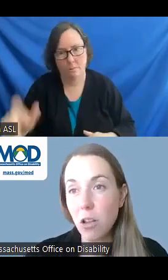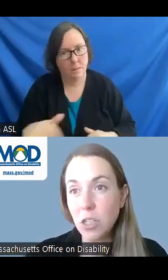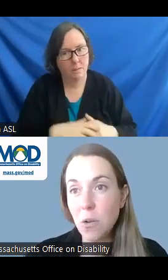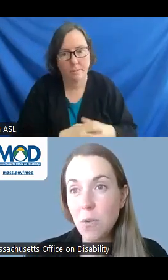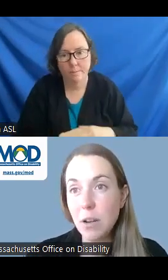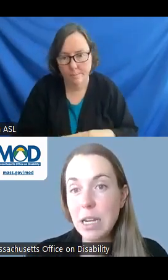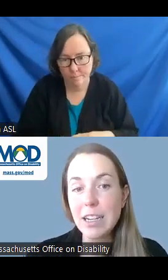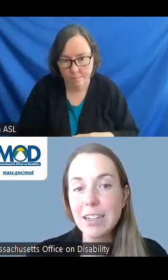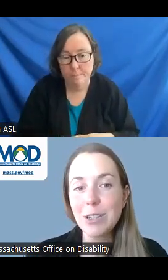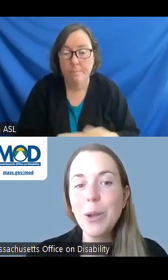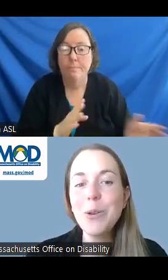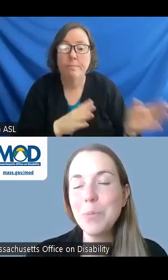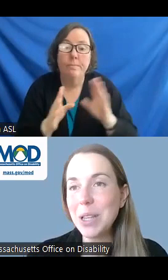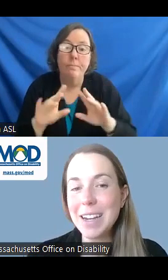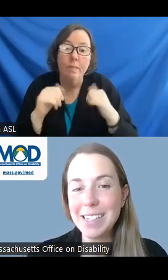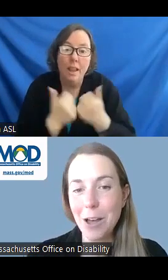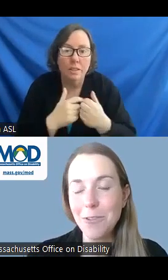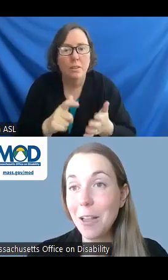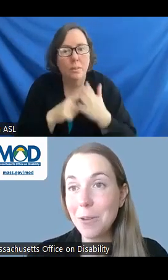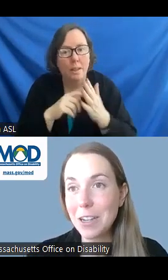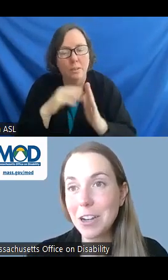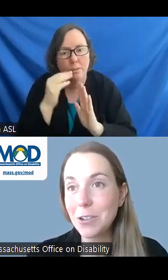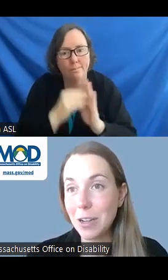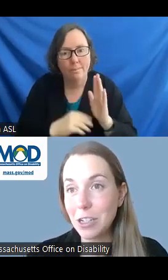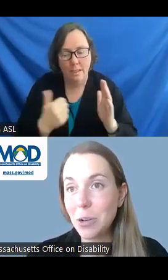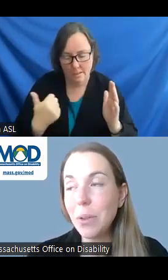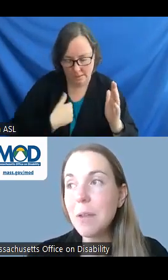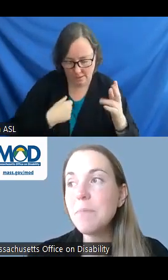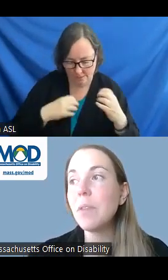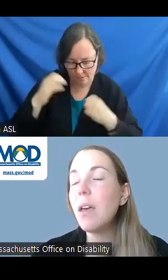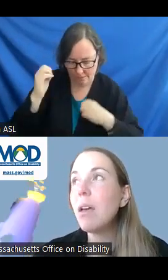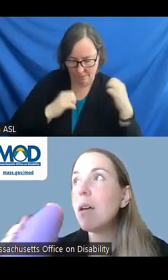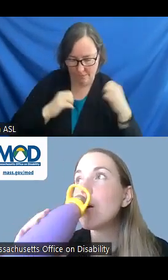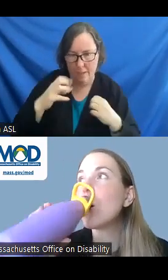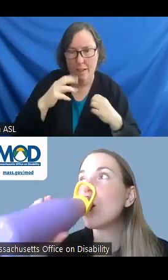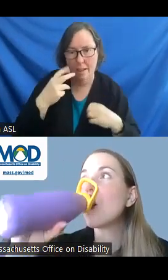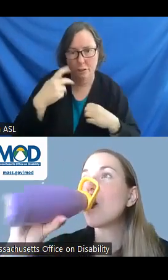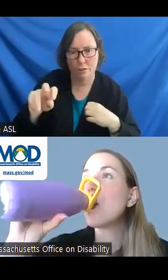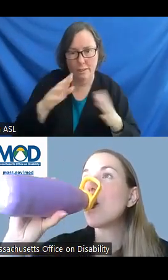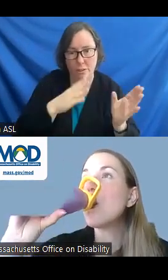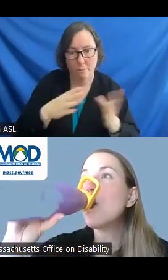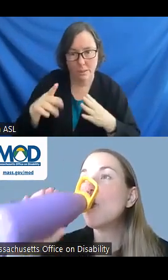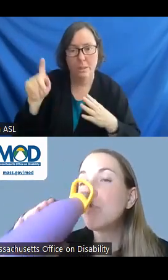Agencies also needed to complete a self-evaluation and transition plan.